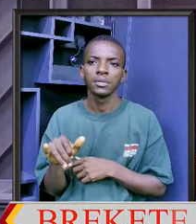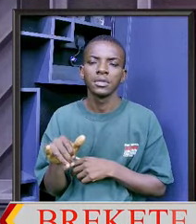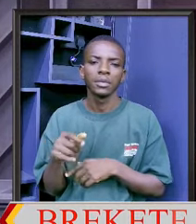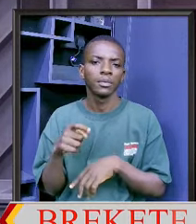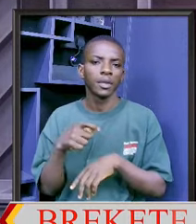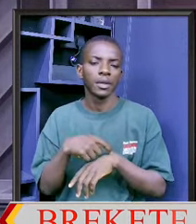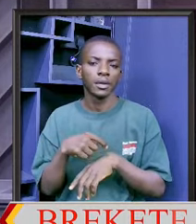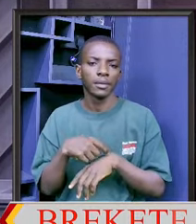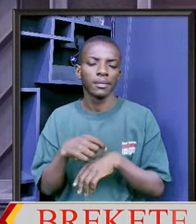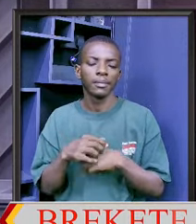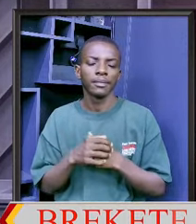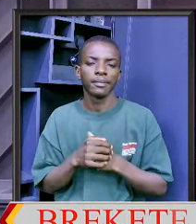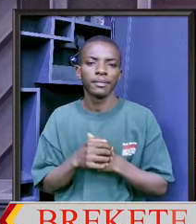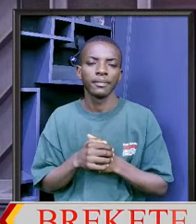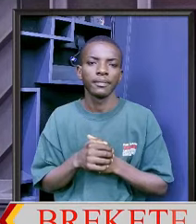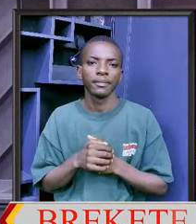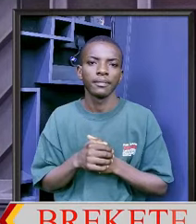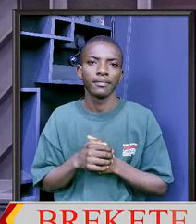At the same time,